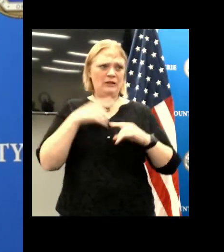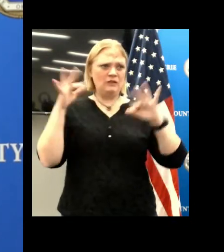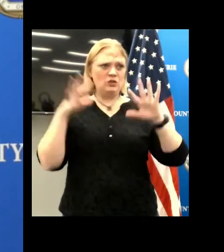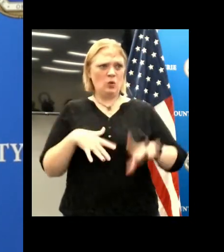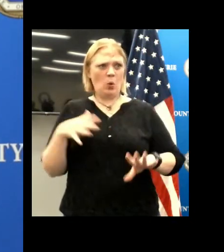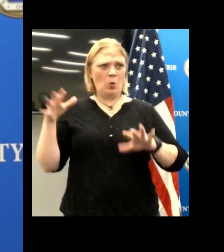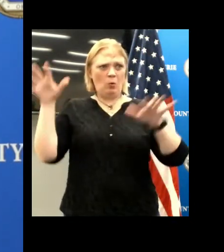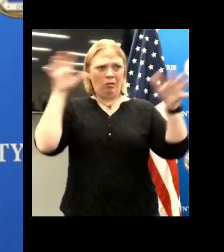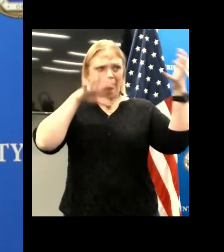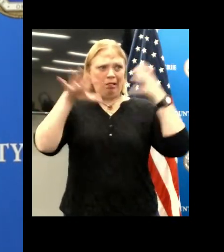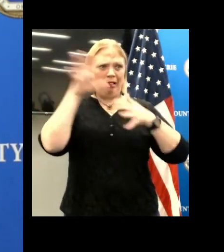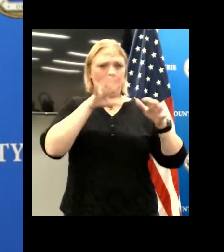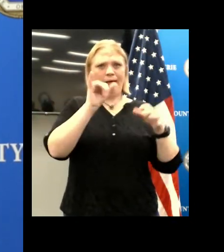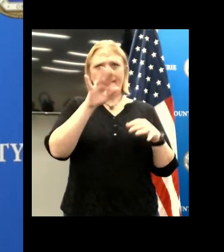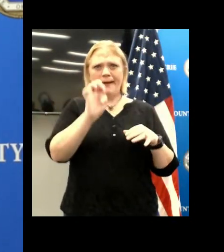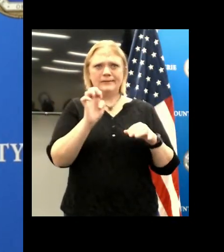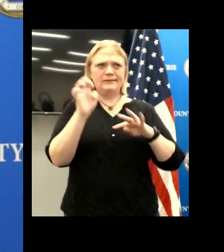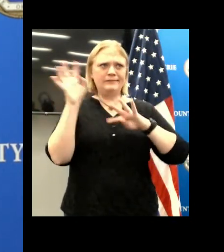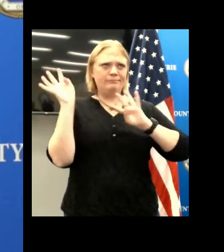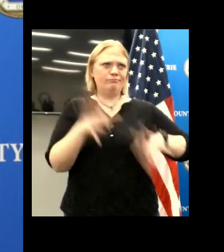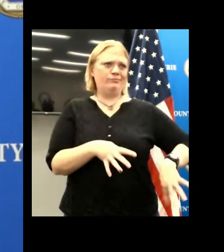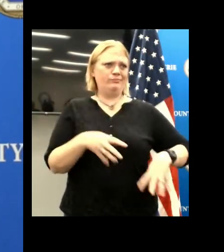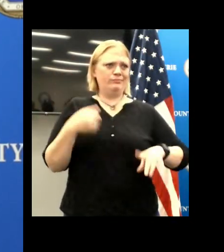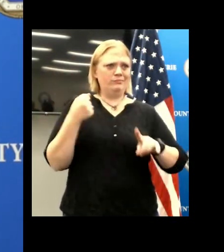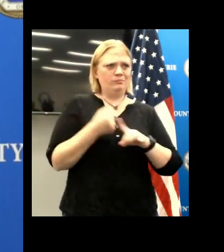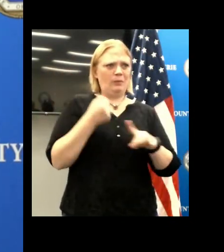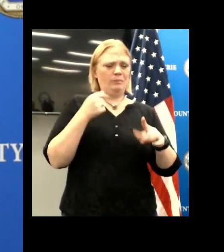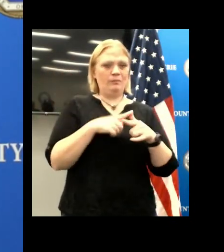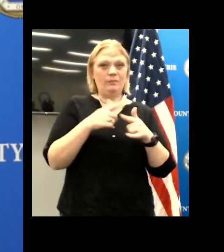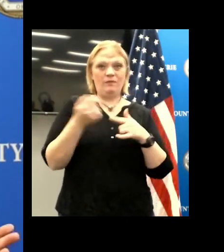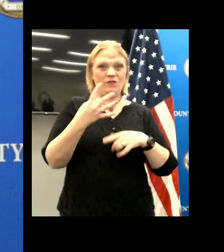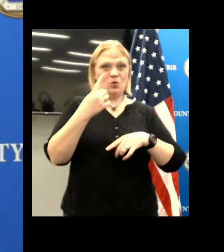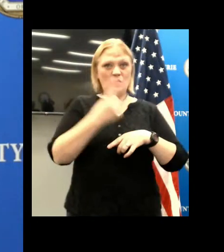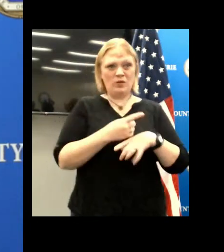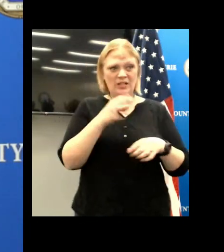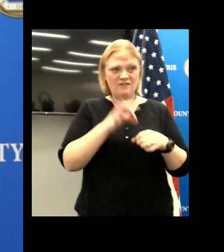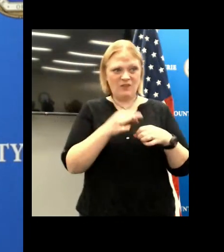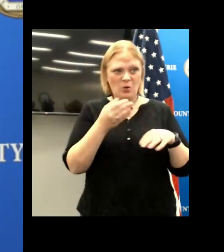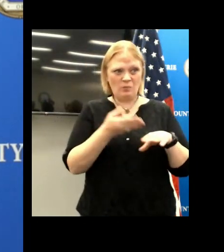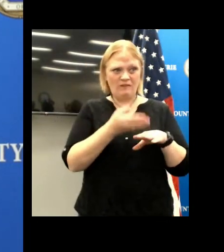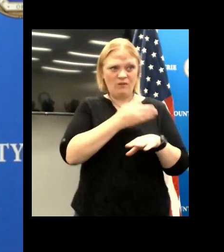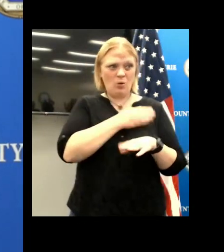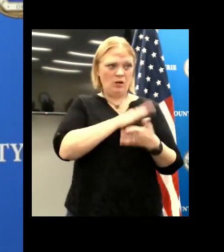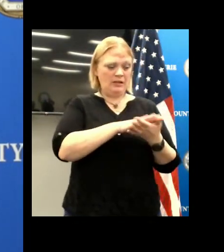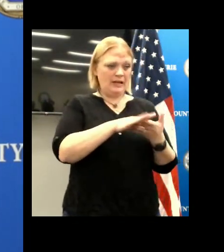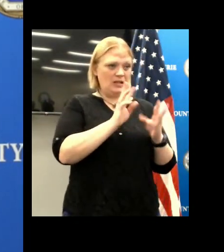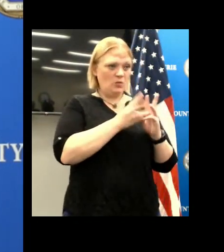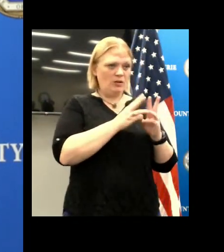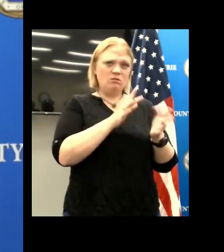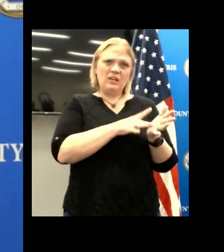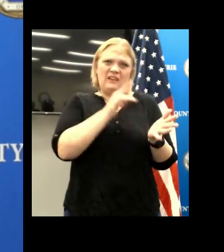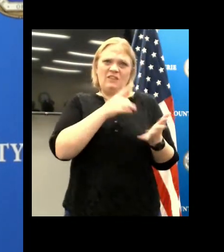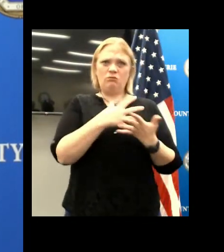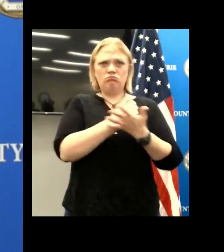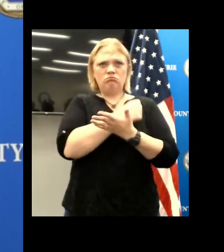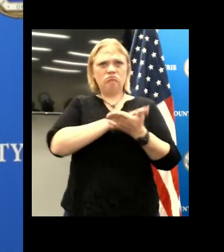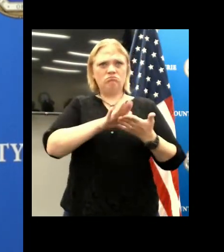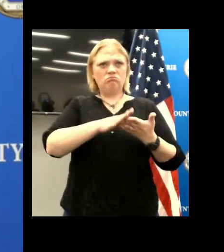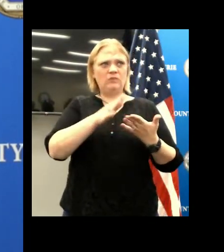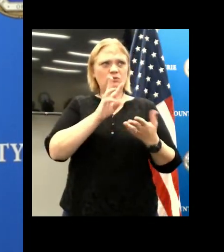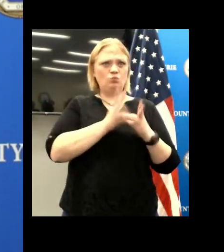get ice storm, sleet? Then you had a few days to early vote beforehand, in which it was nice weather. Take advantage of the nice weather and go